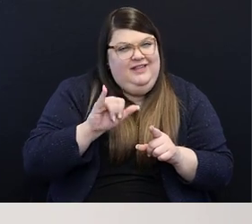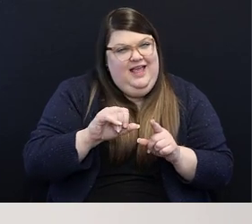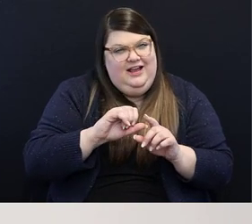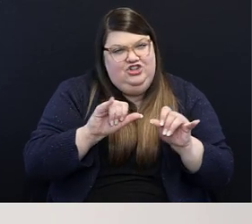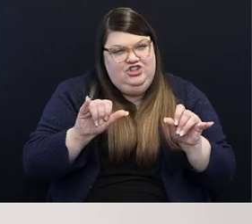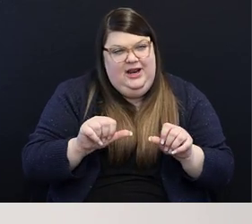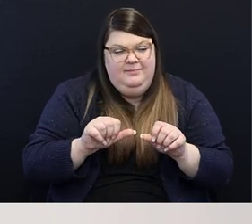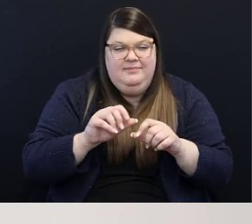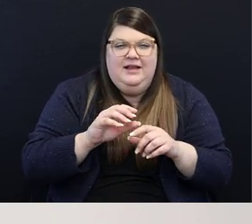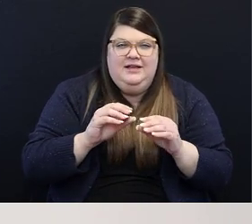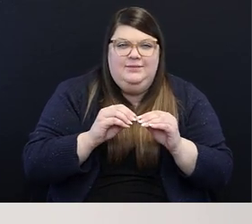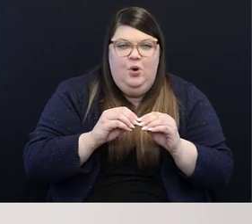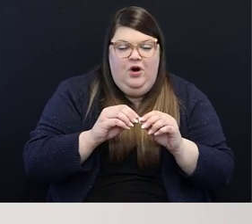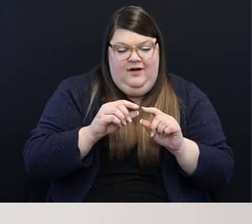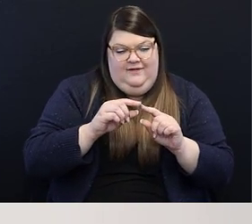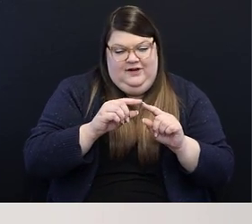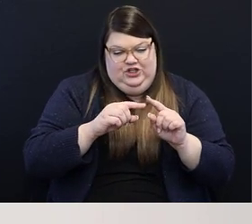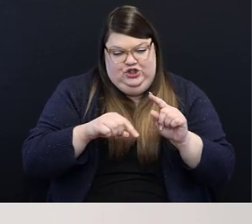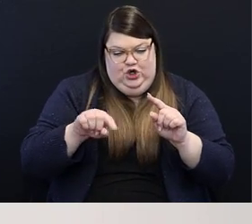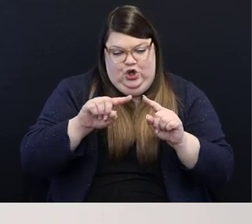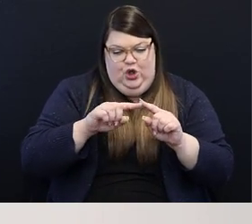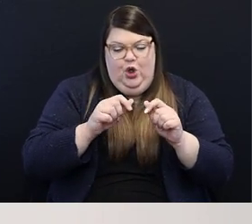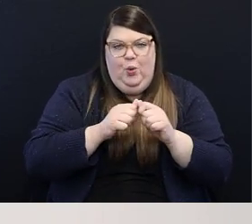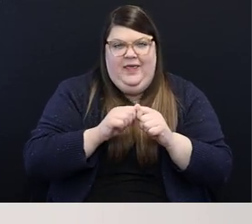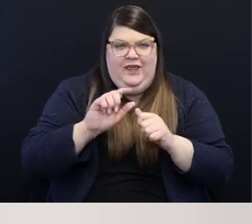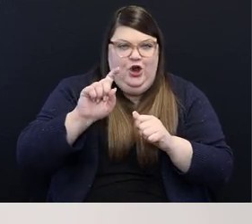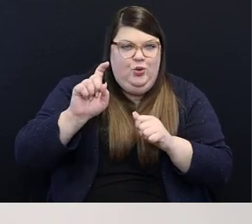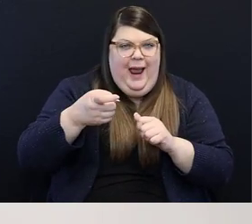a circle with a grab to it.